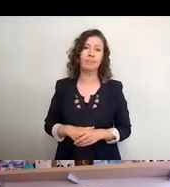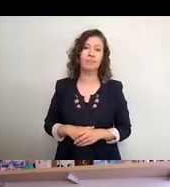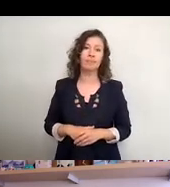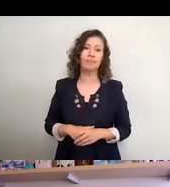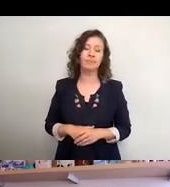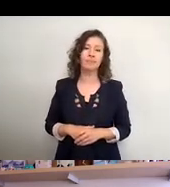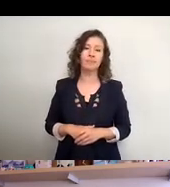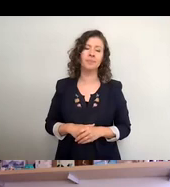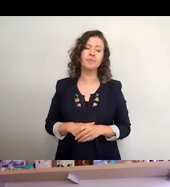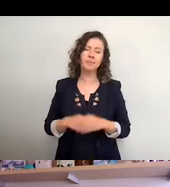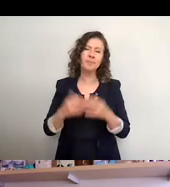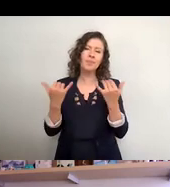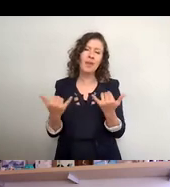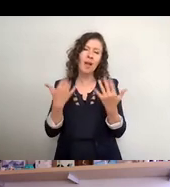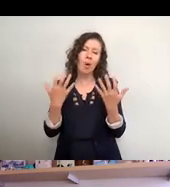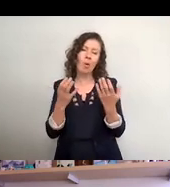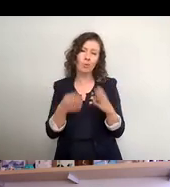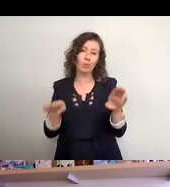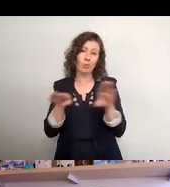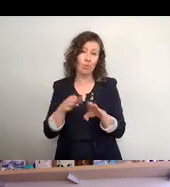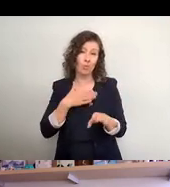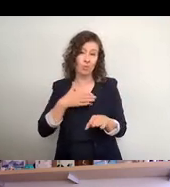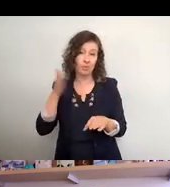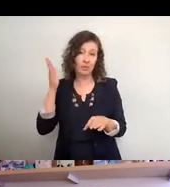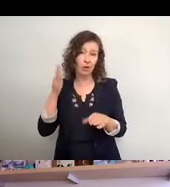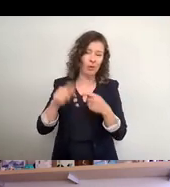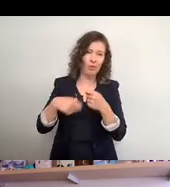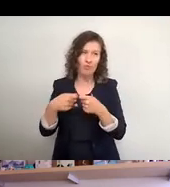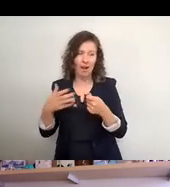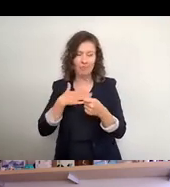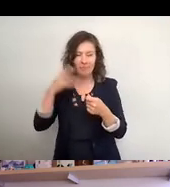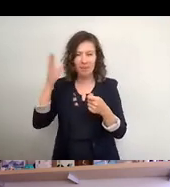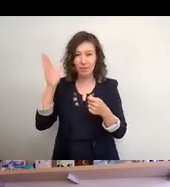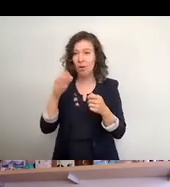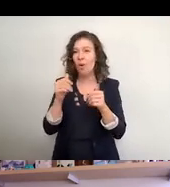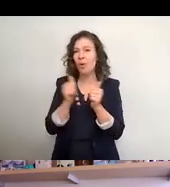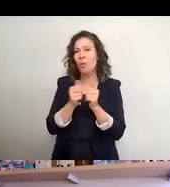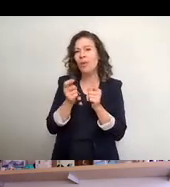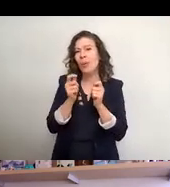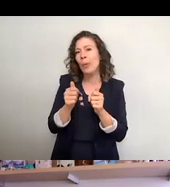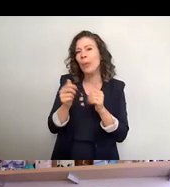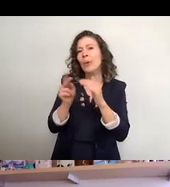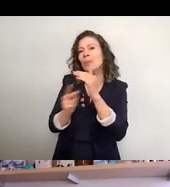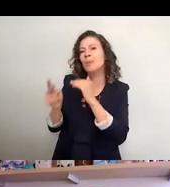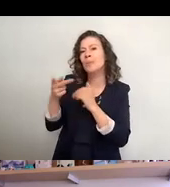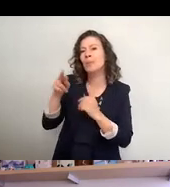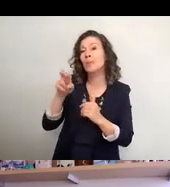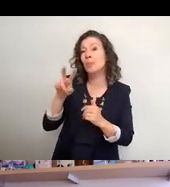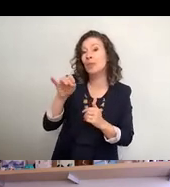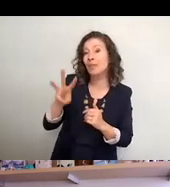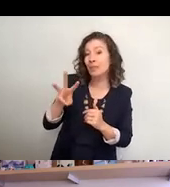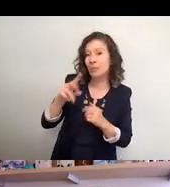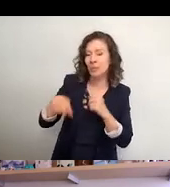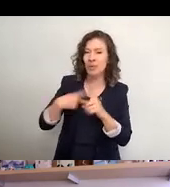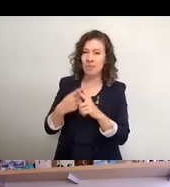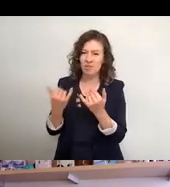So I just want to end my talk or wrap up my talk by giving a quick preview on an ongoing